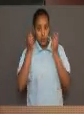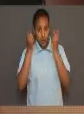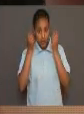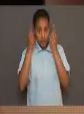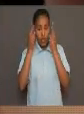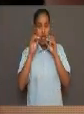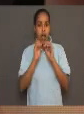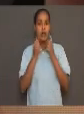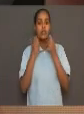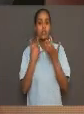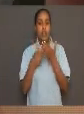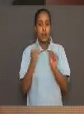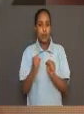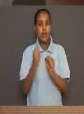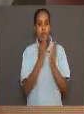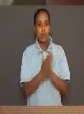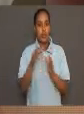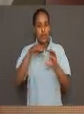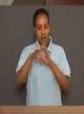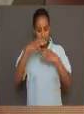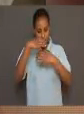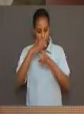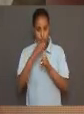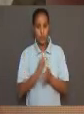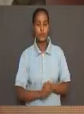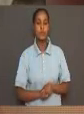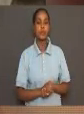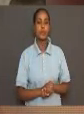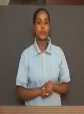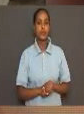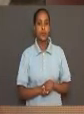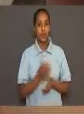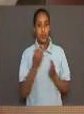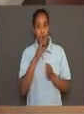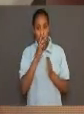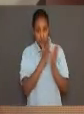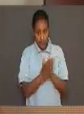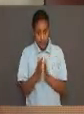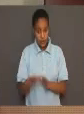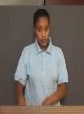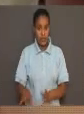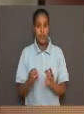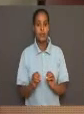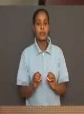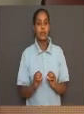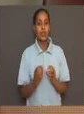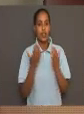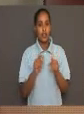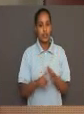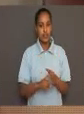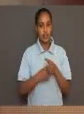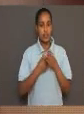how it can be produced in a laboratory. If you are ready, students, let us